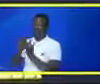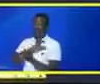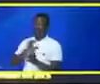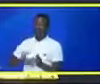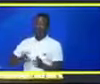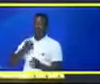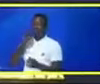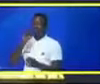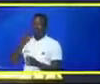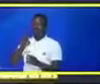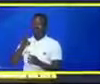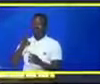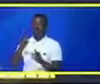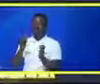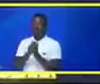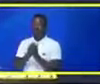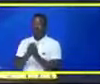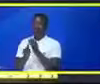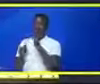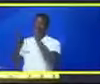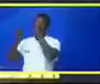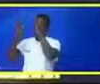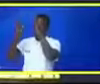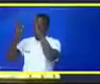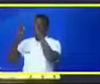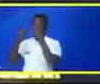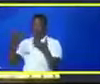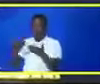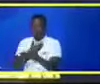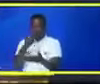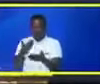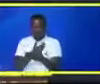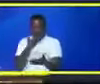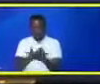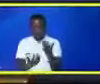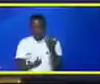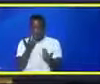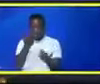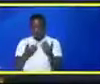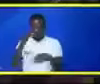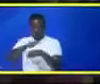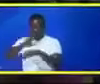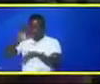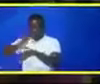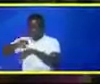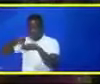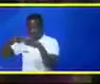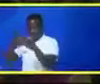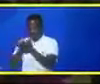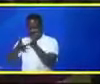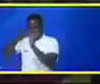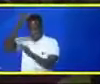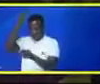I decree and declare, Father, fresh fire upon the church in Ghana.